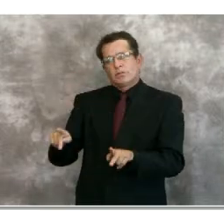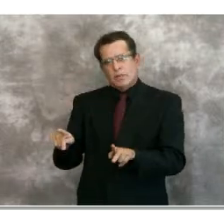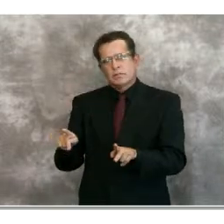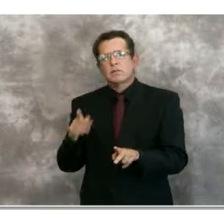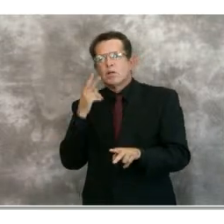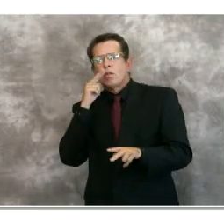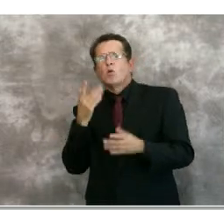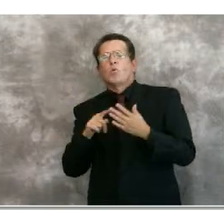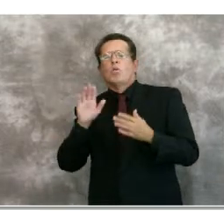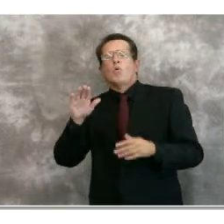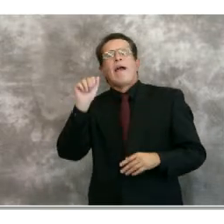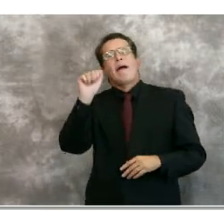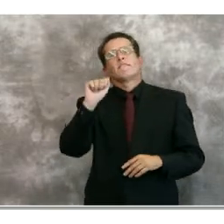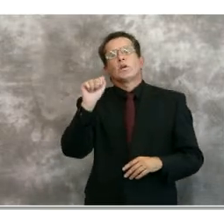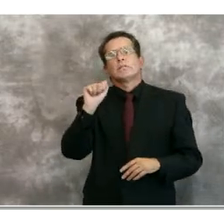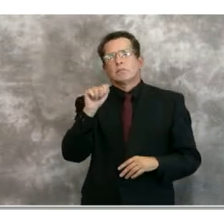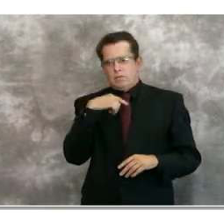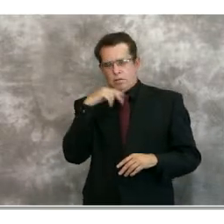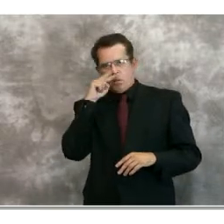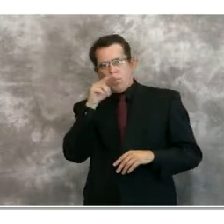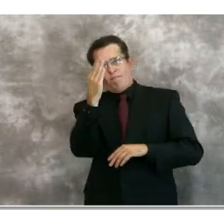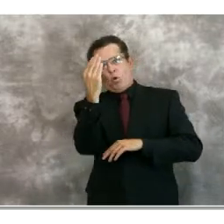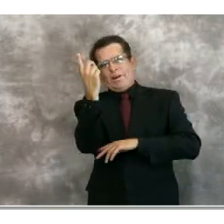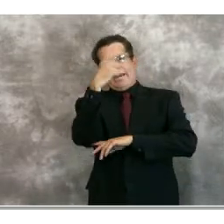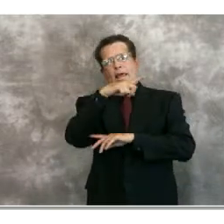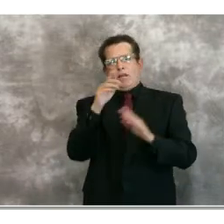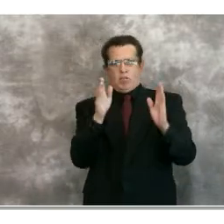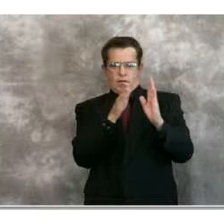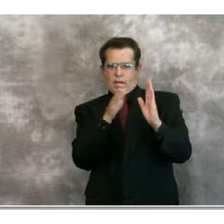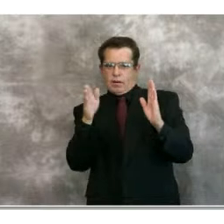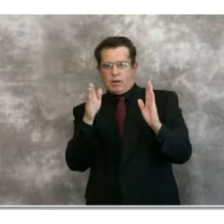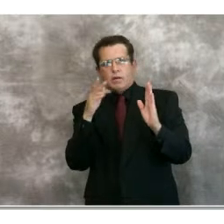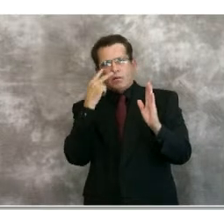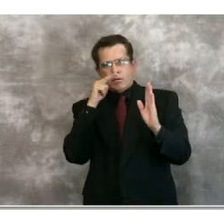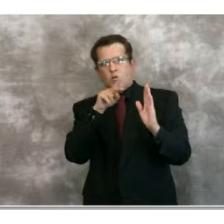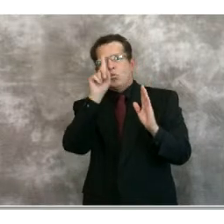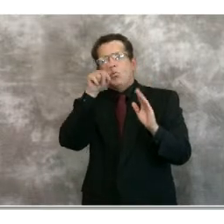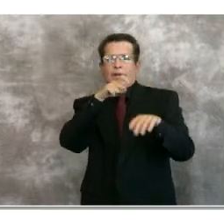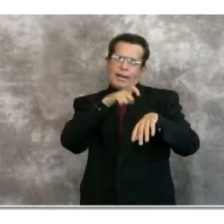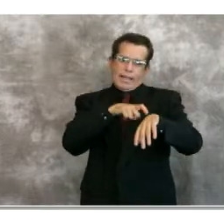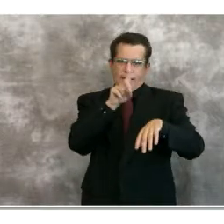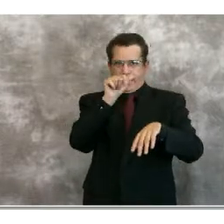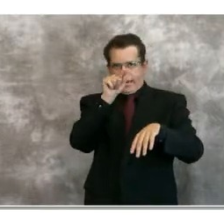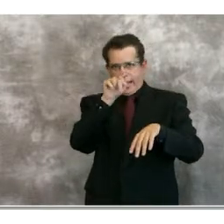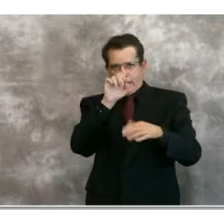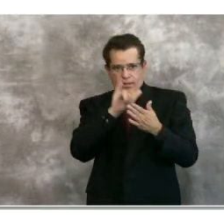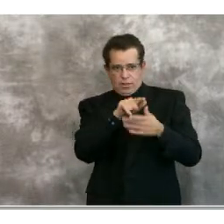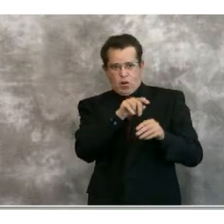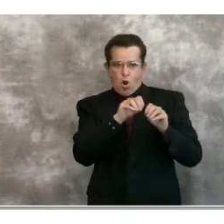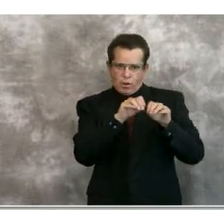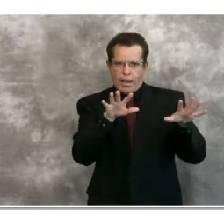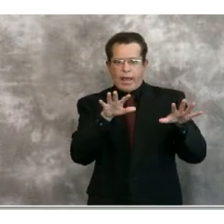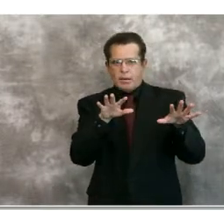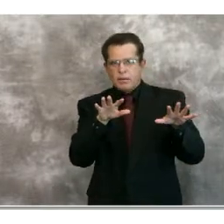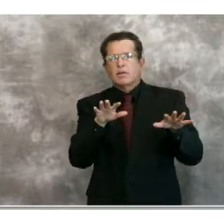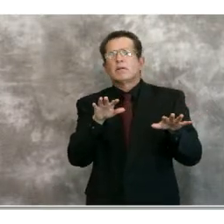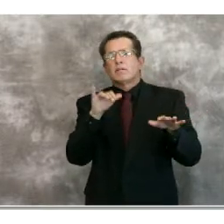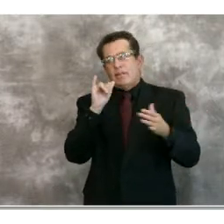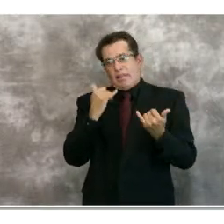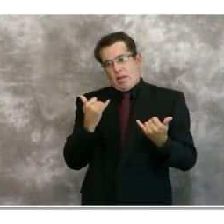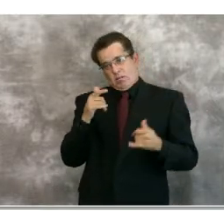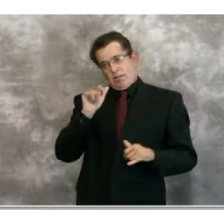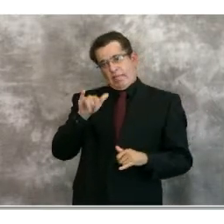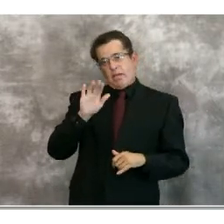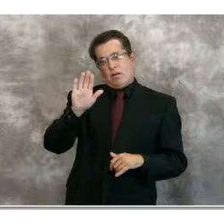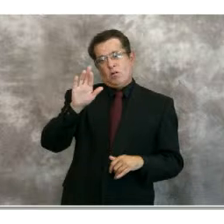14-day period measured using the date of illness onset with a 3-day lag. And currently, this case